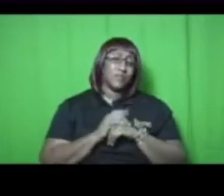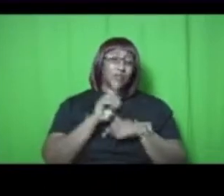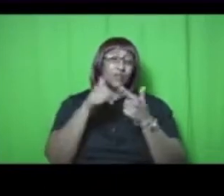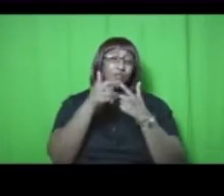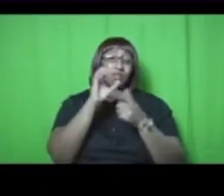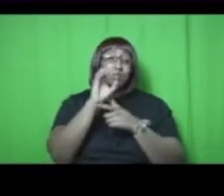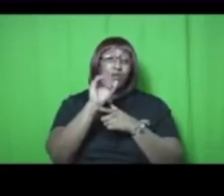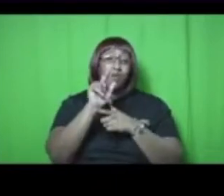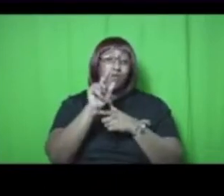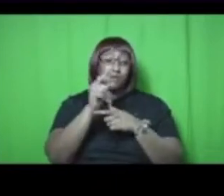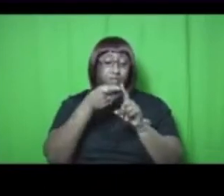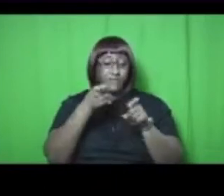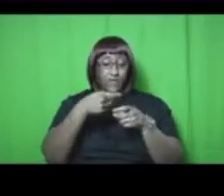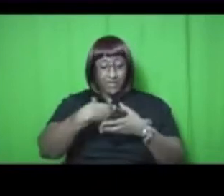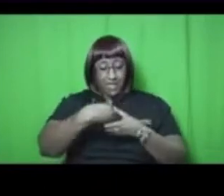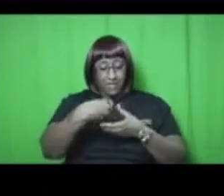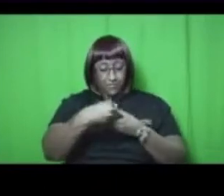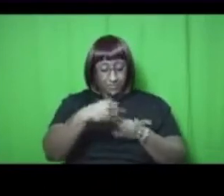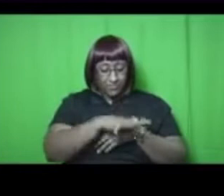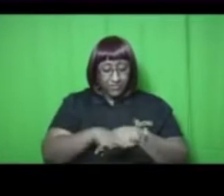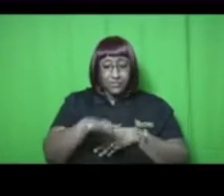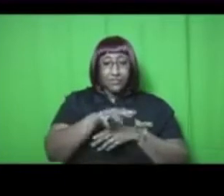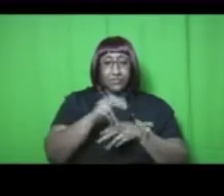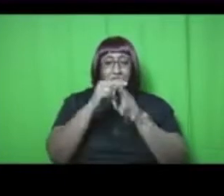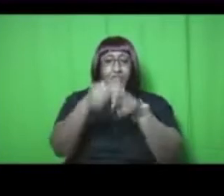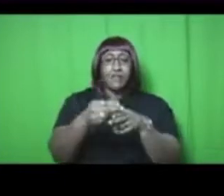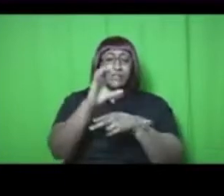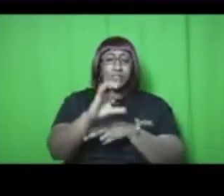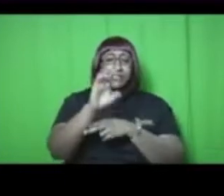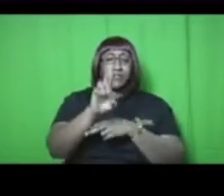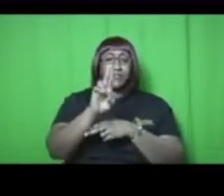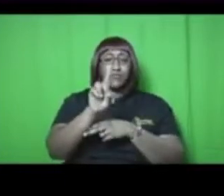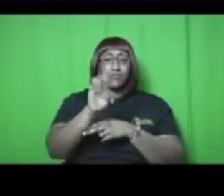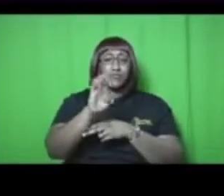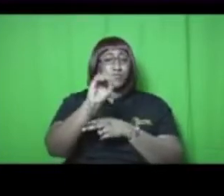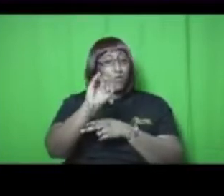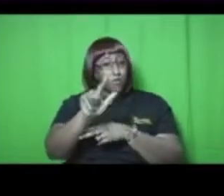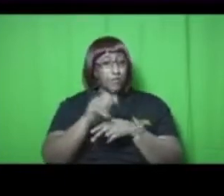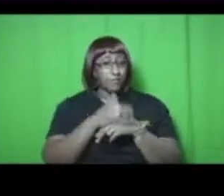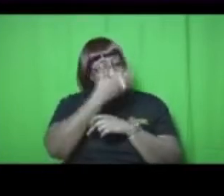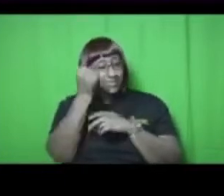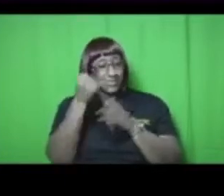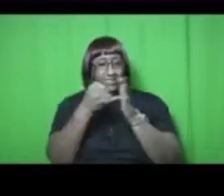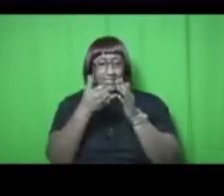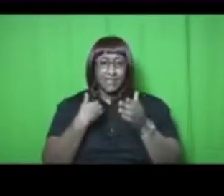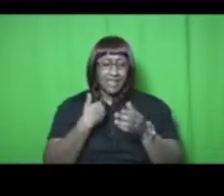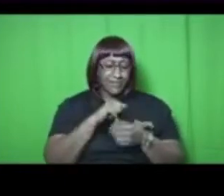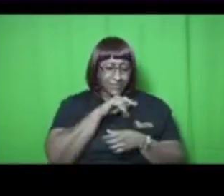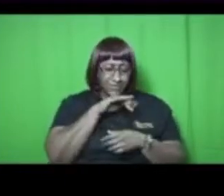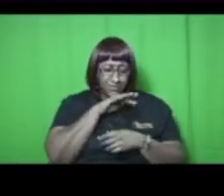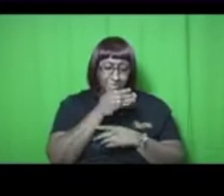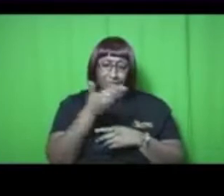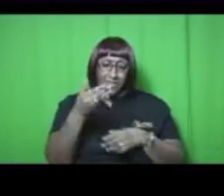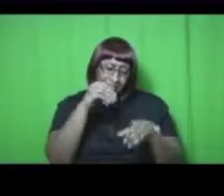oil comes out of the ground, it's called crude oil. It's crude because it has impurities in